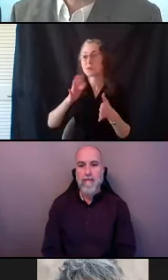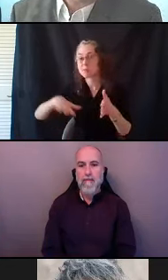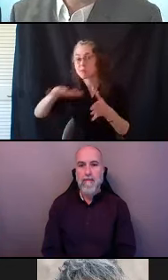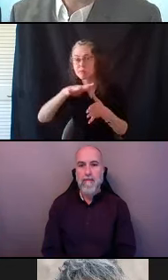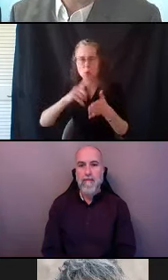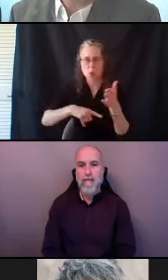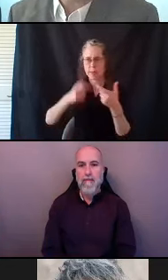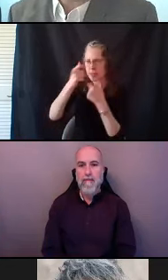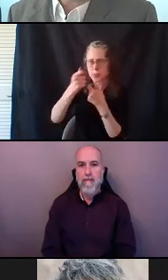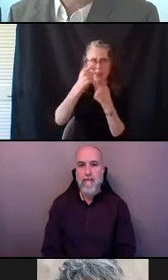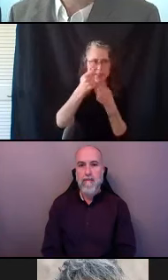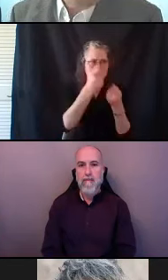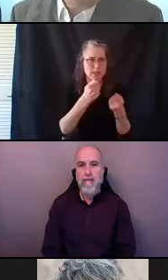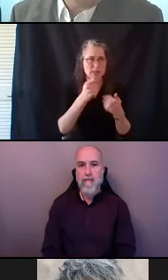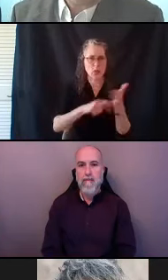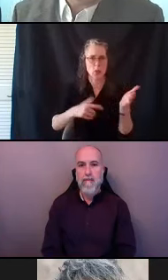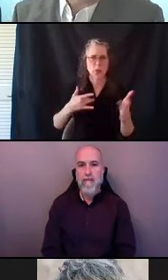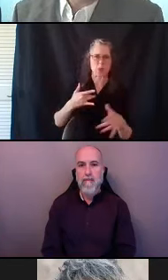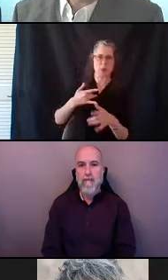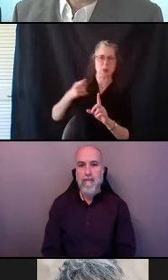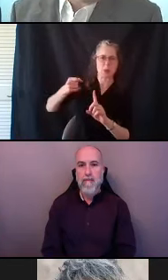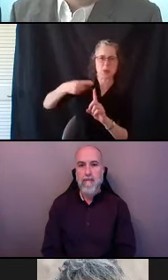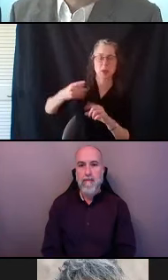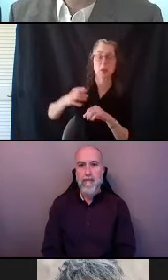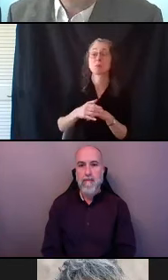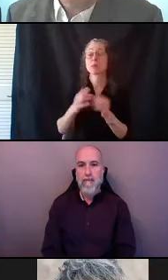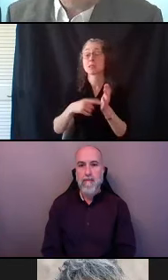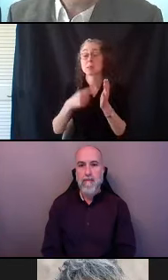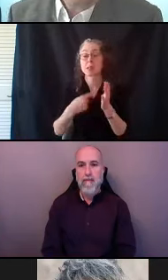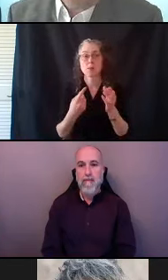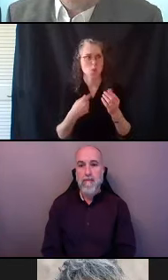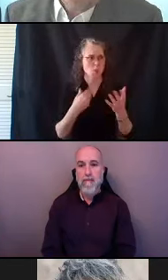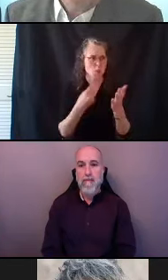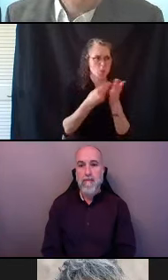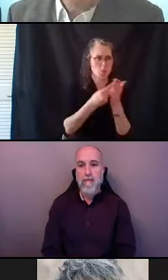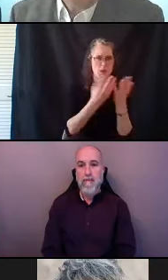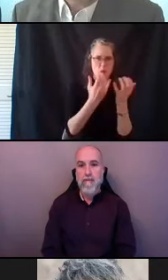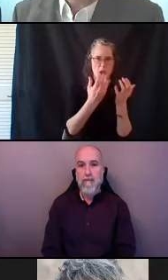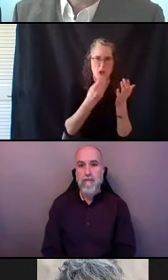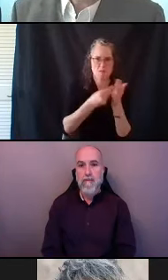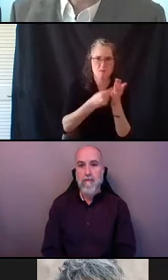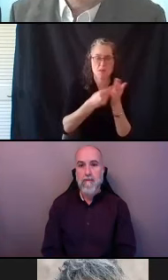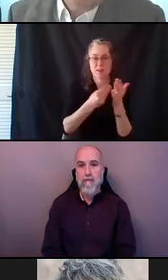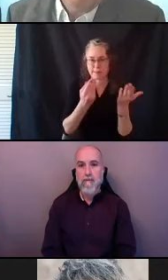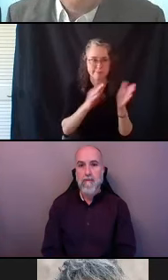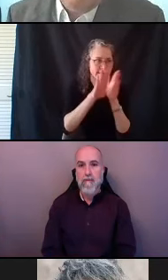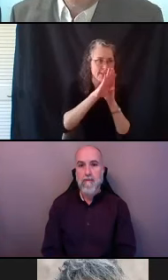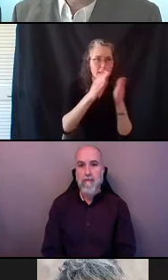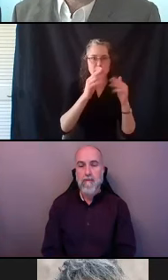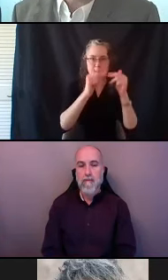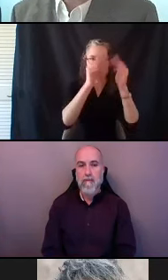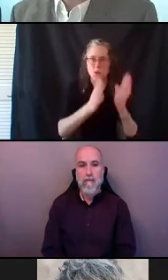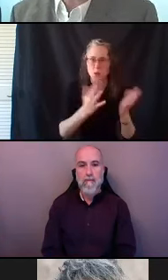just what are their hot buttons? Some are that they want to make money. Home builders want to make money. Developers want to make money.